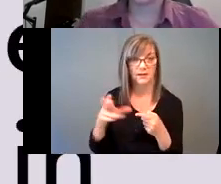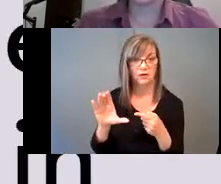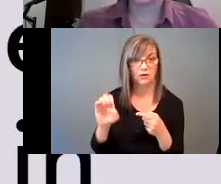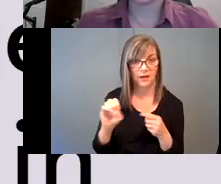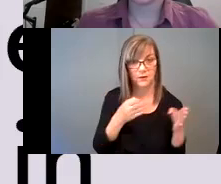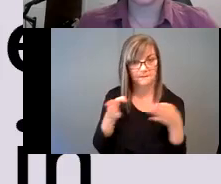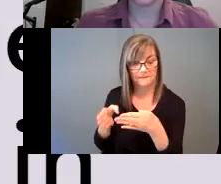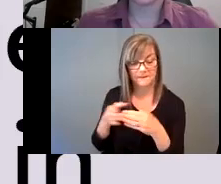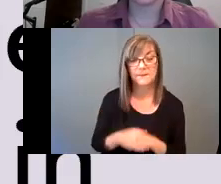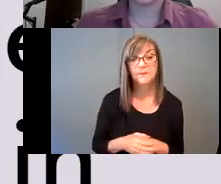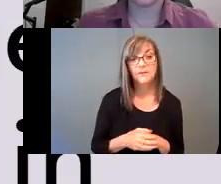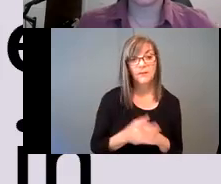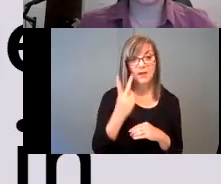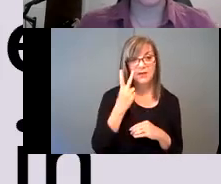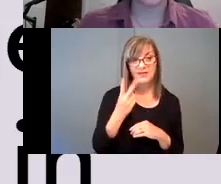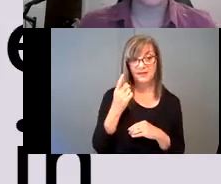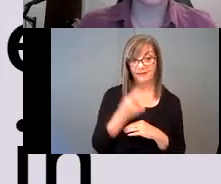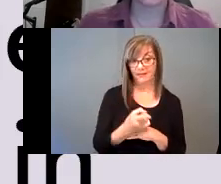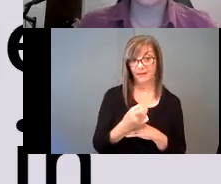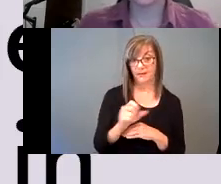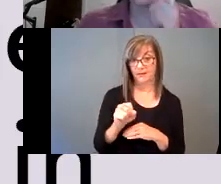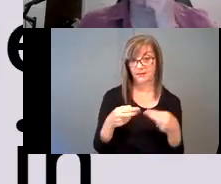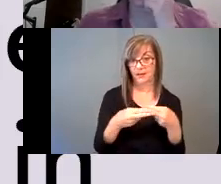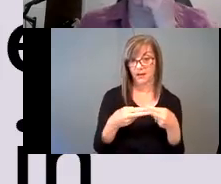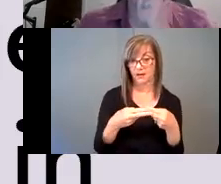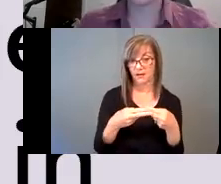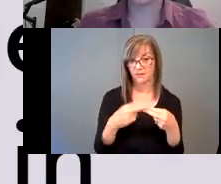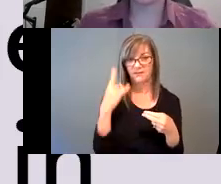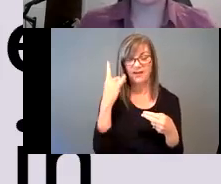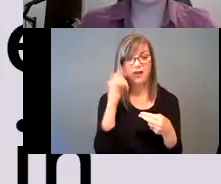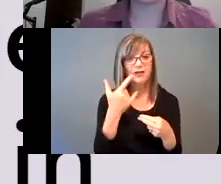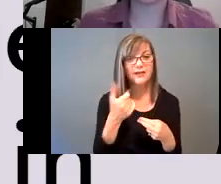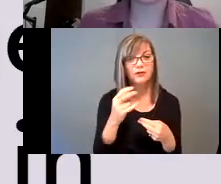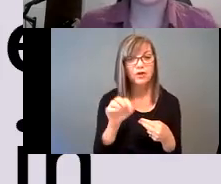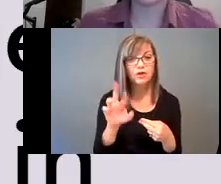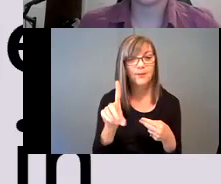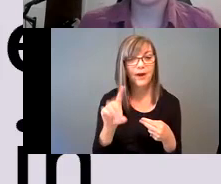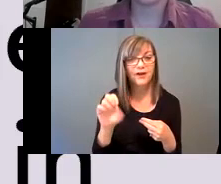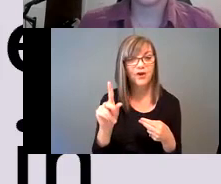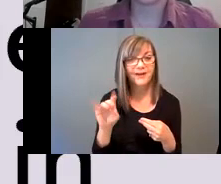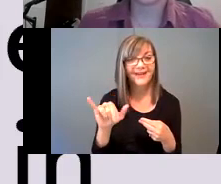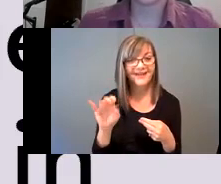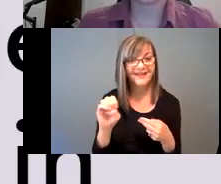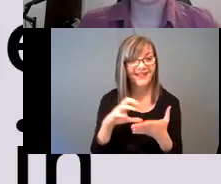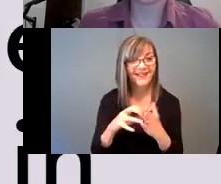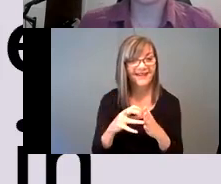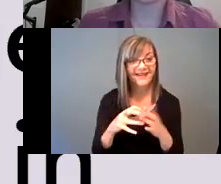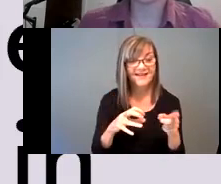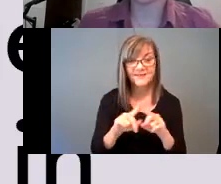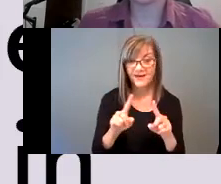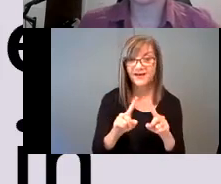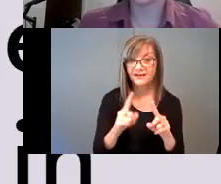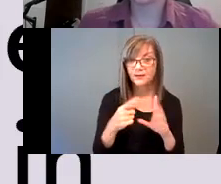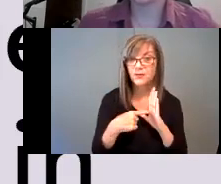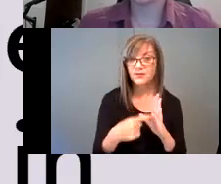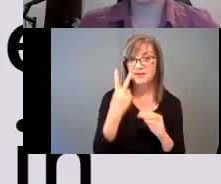And then you'll see on the slide here, it kind of looks like a gingerbread cookie, but there's a handout here on the slide that's